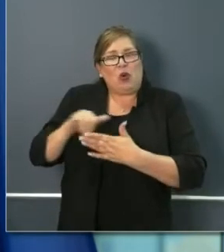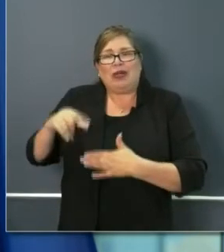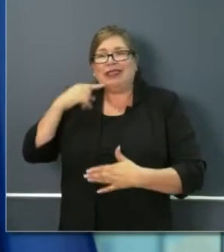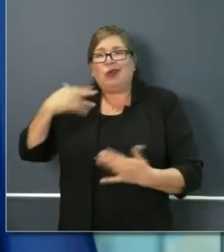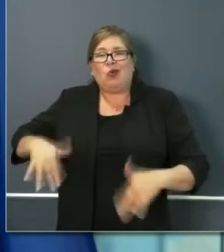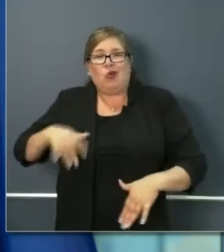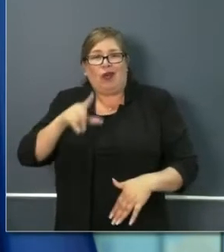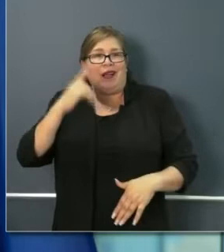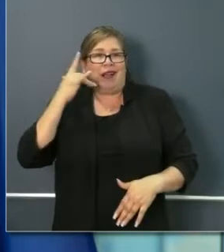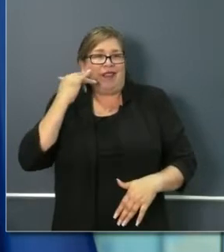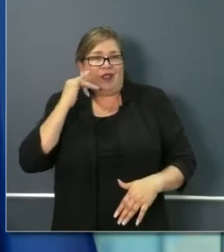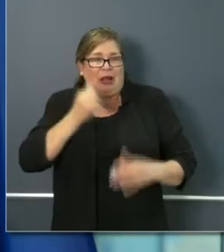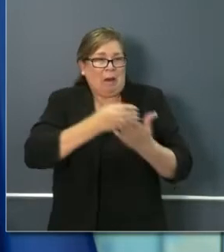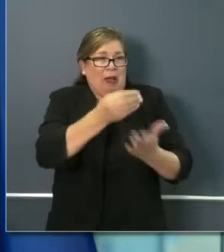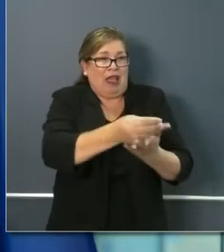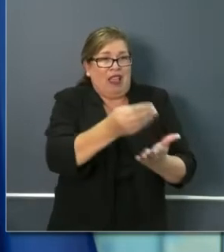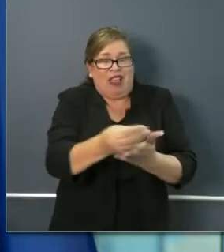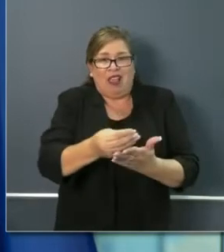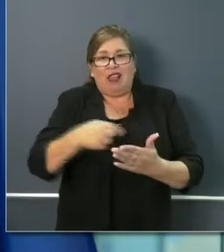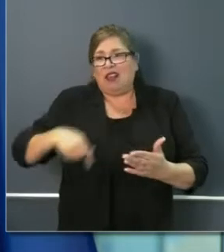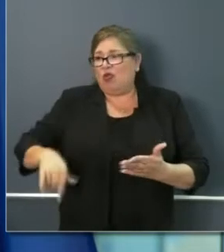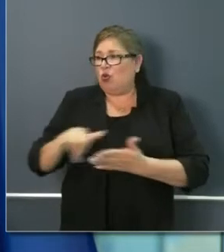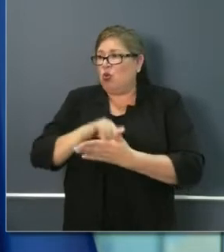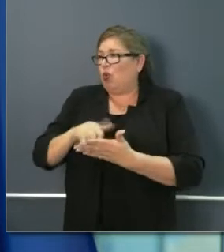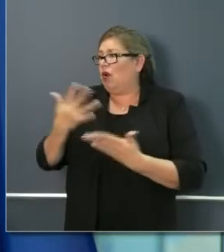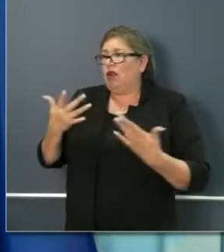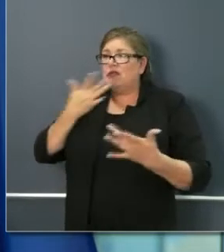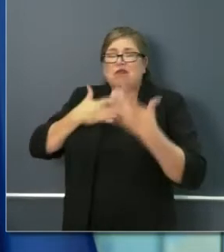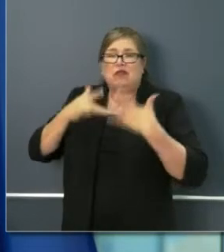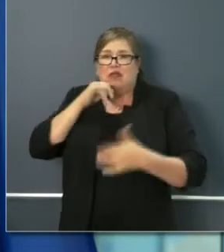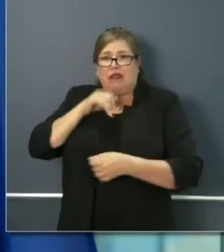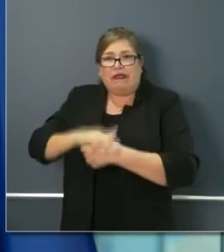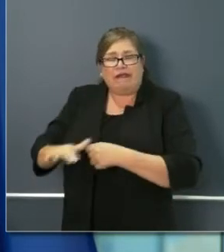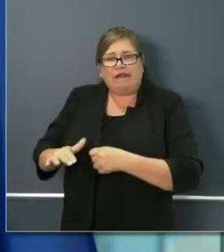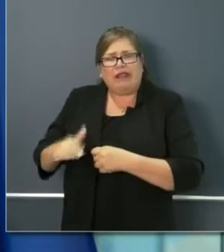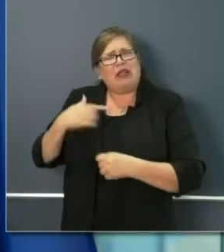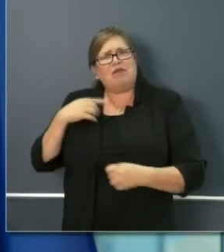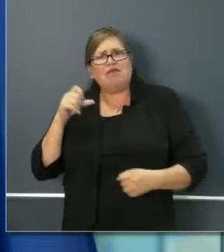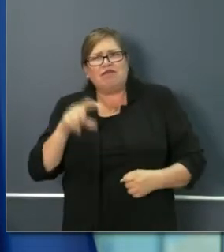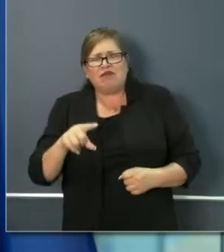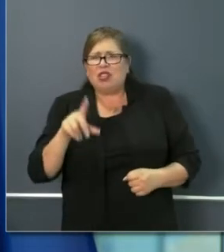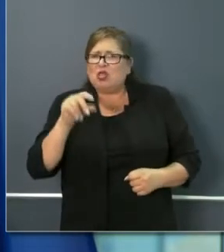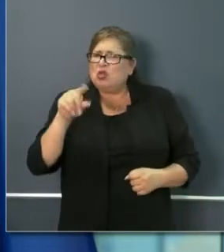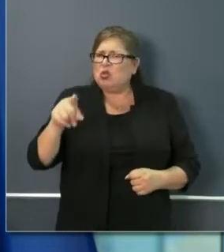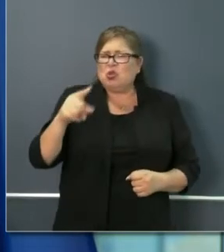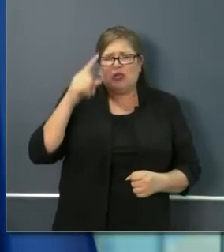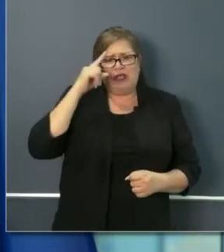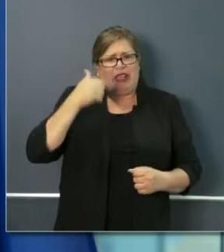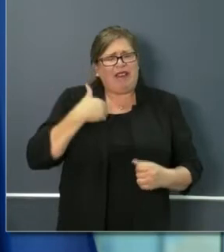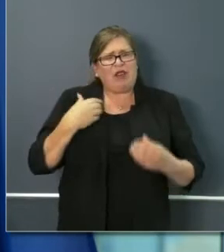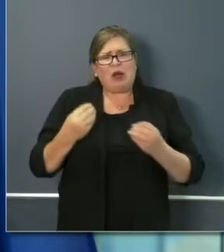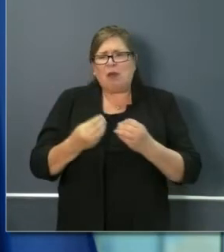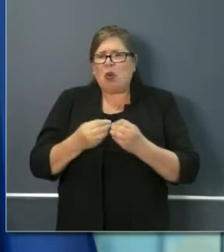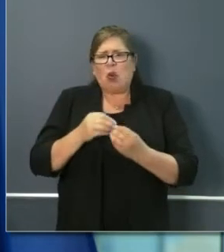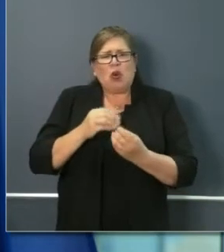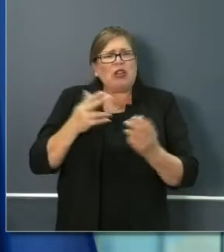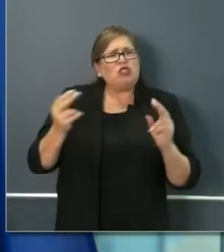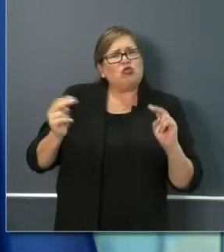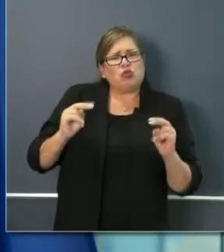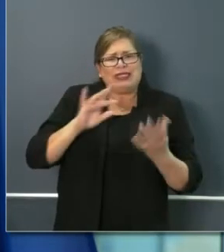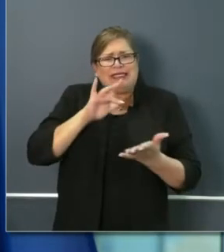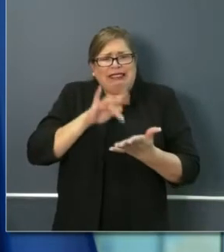purchasing power is coming at the expense of other states? And do you see a solution in which there's a more centralized federal effort, or in which